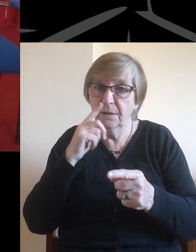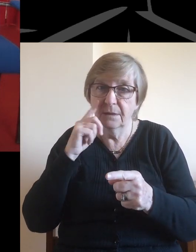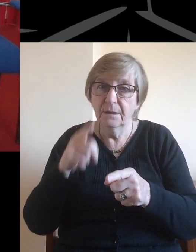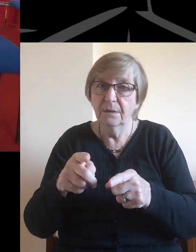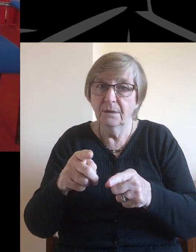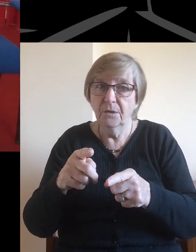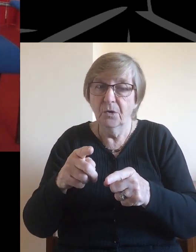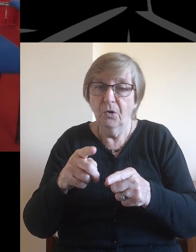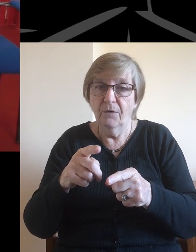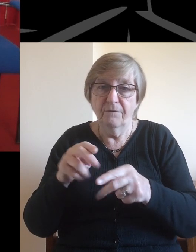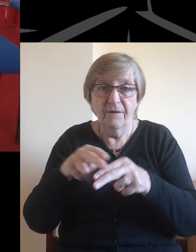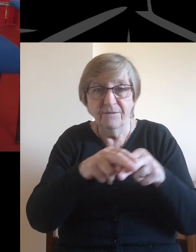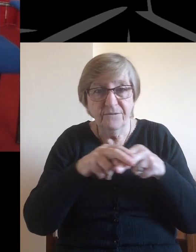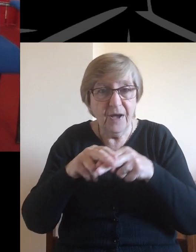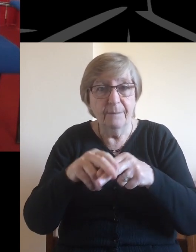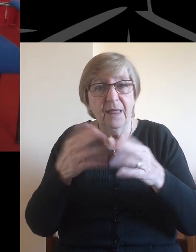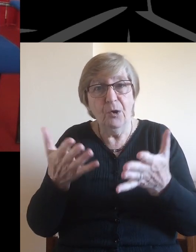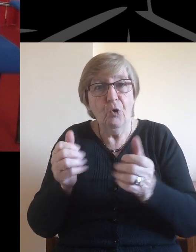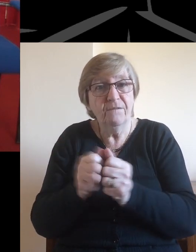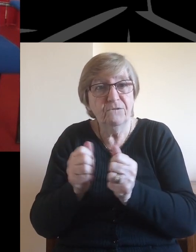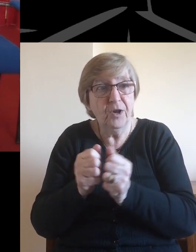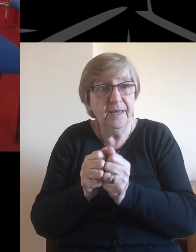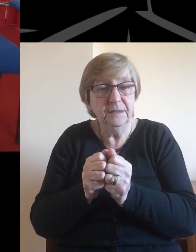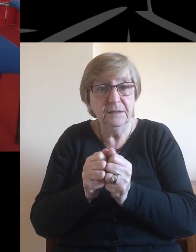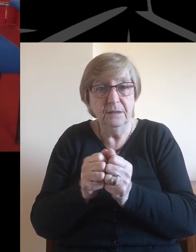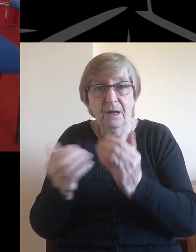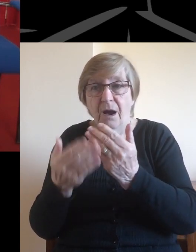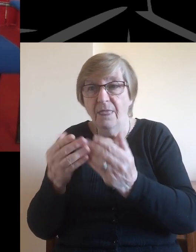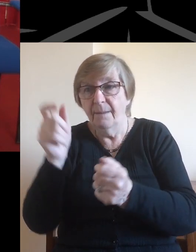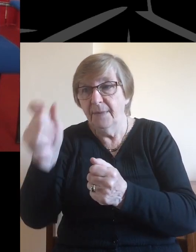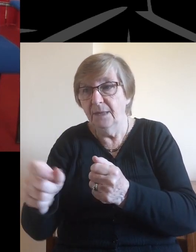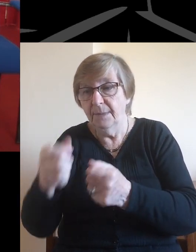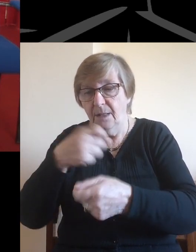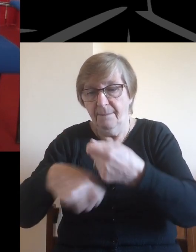member that most folks become Christians.